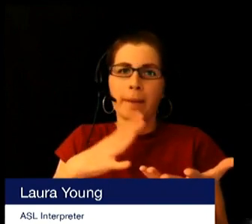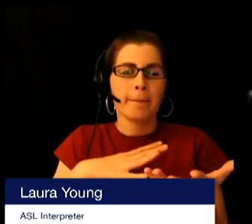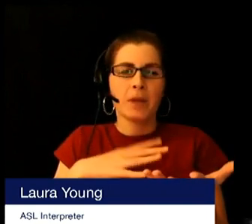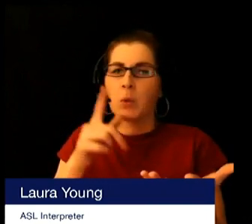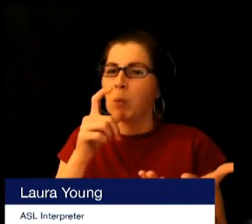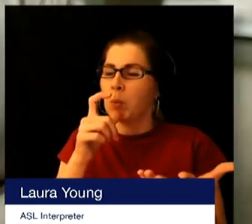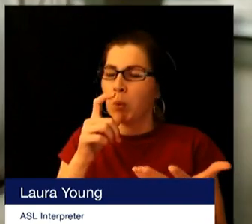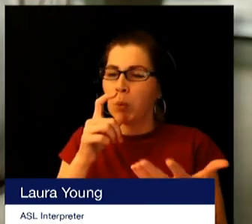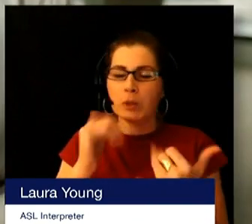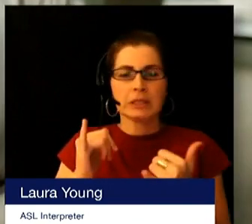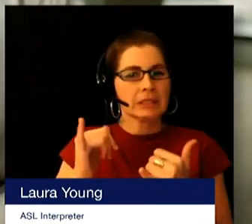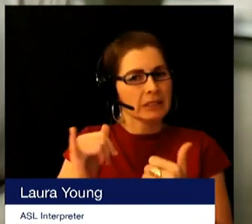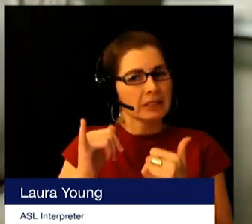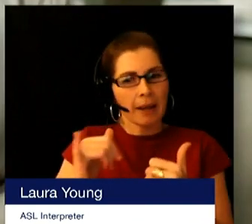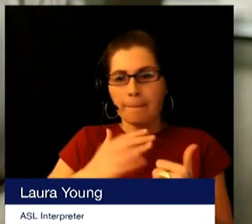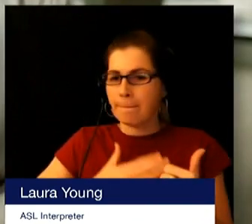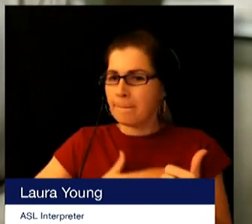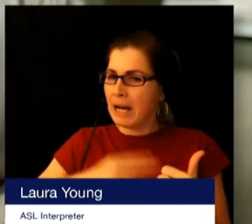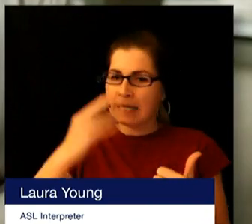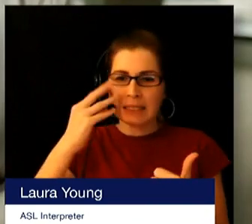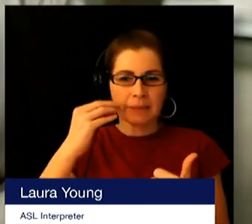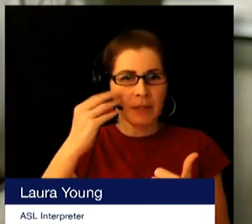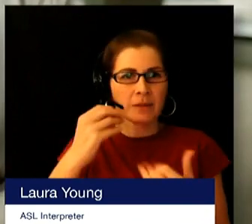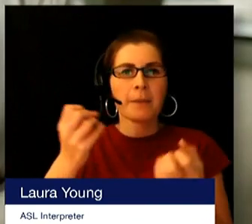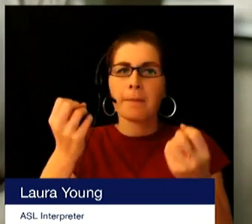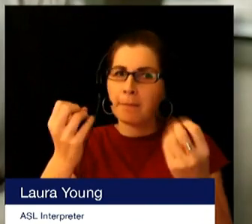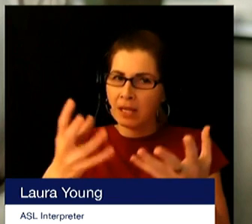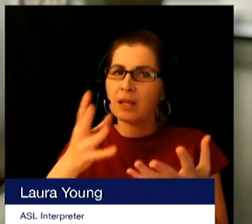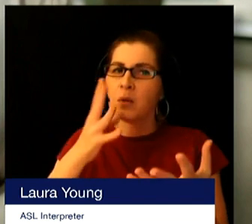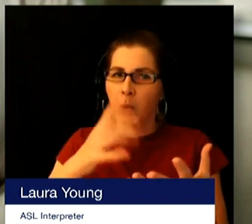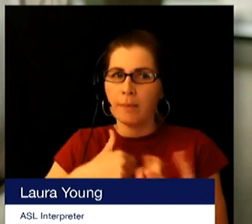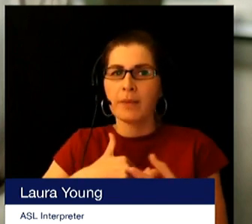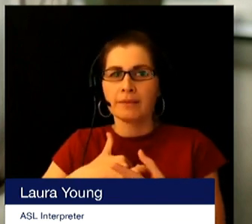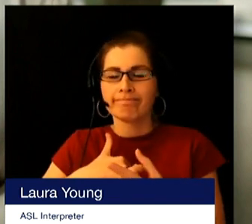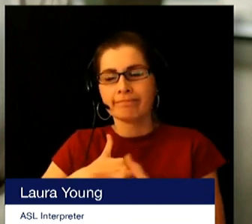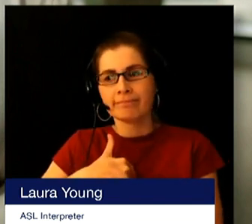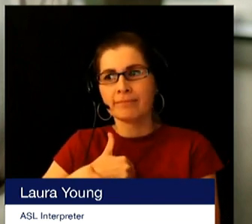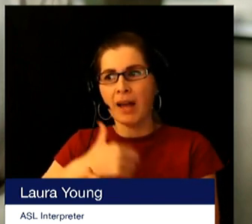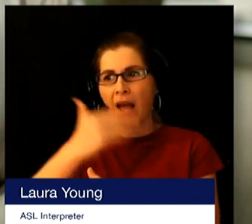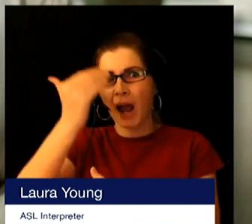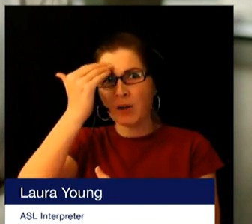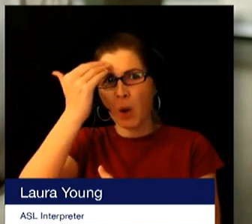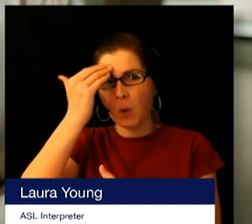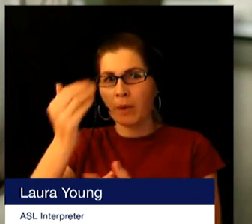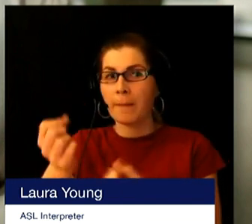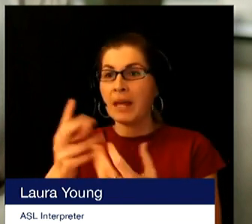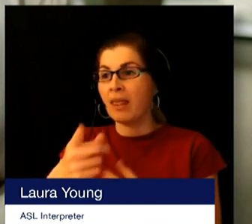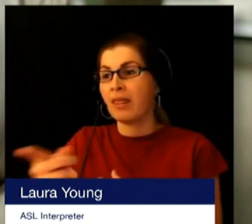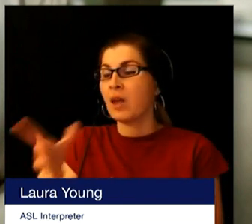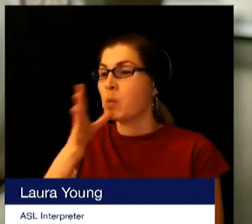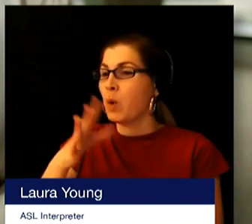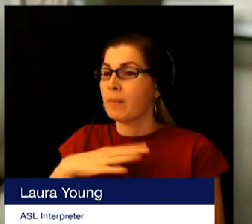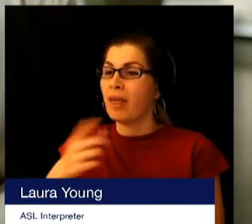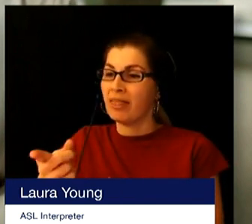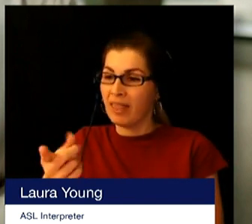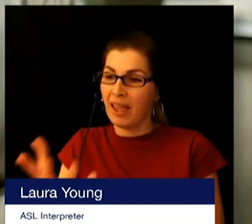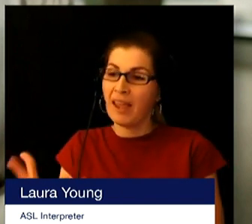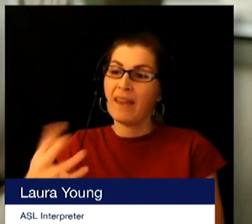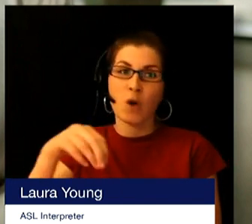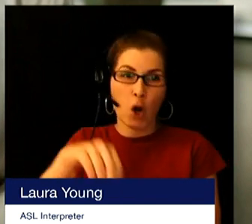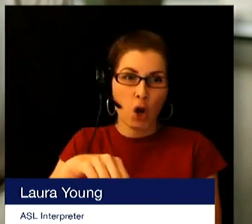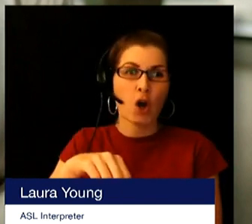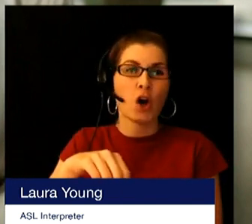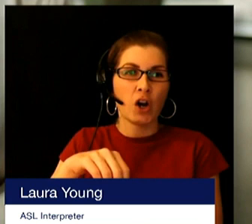mine. Many of the women that I knew, a lot of them were involved in abusive situations,